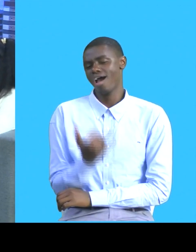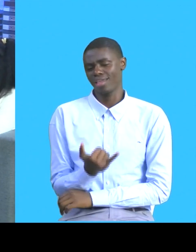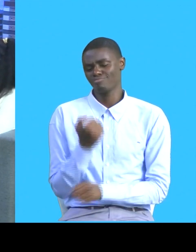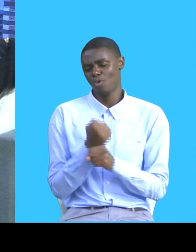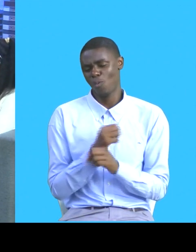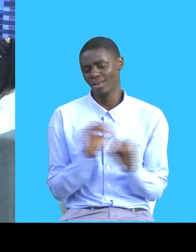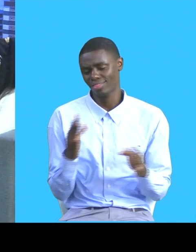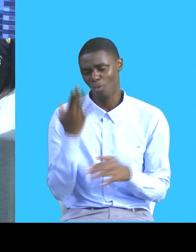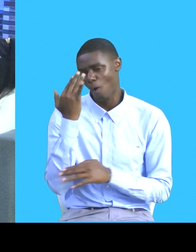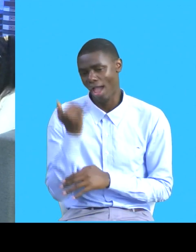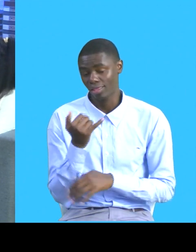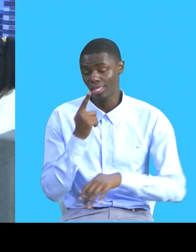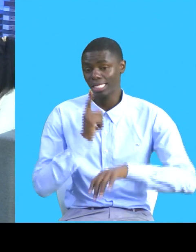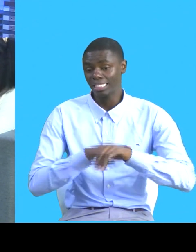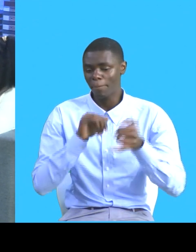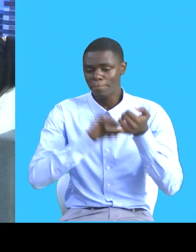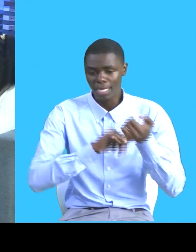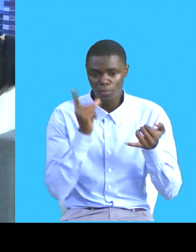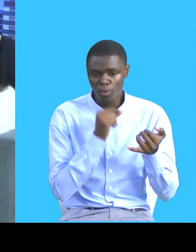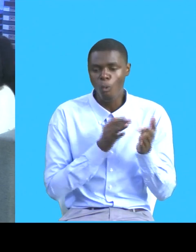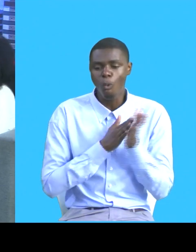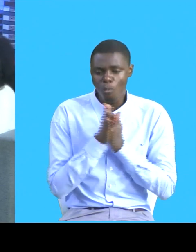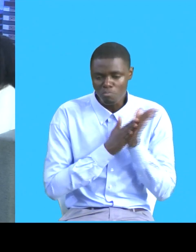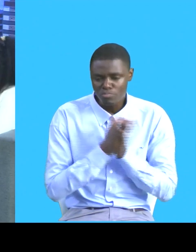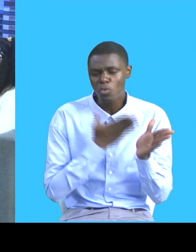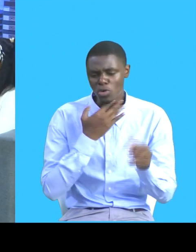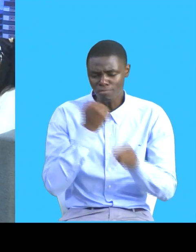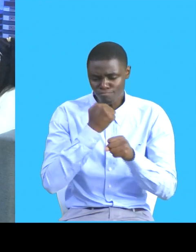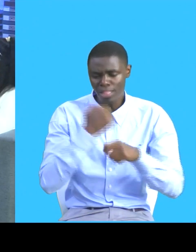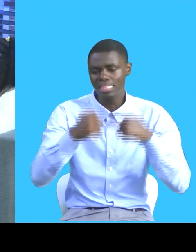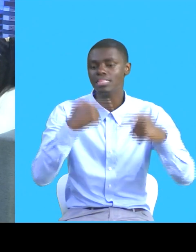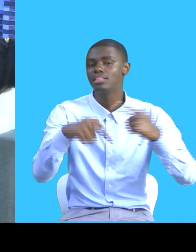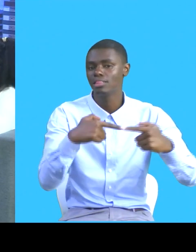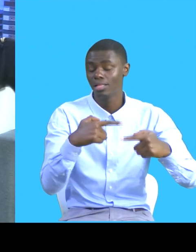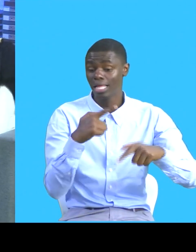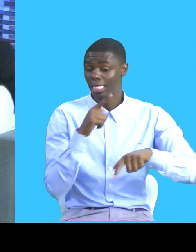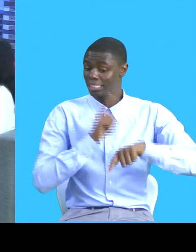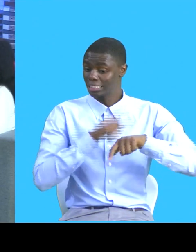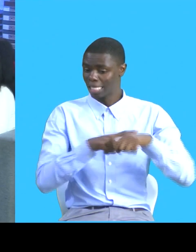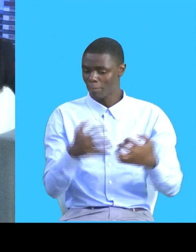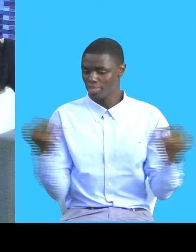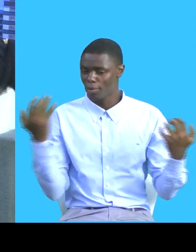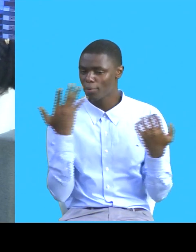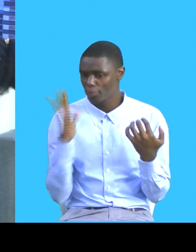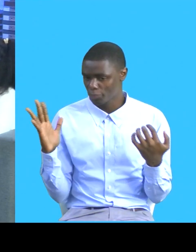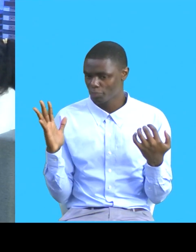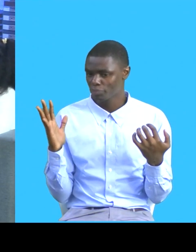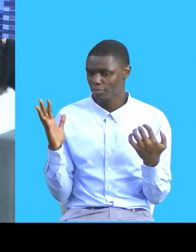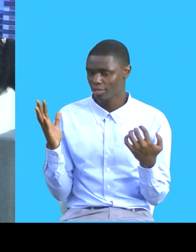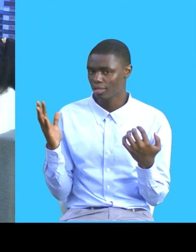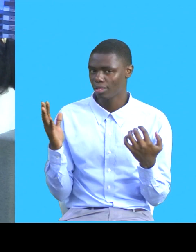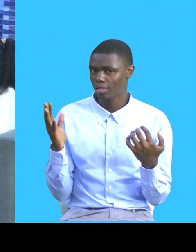work? Because the moment you got married, you really wanted it to work, and the moment it didn't work,